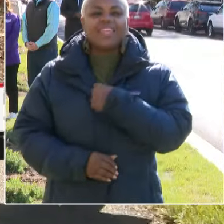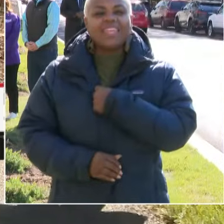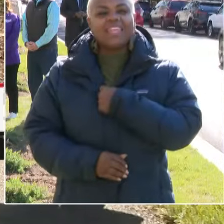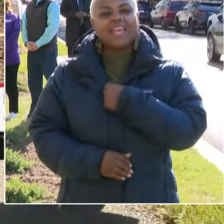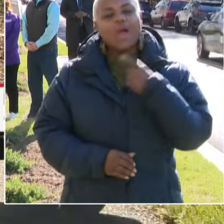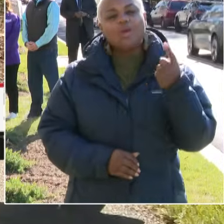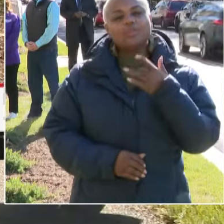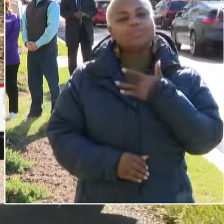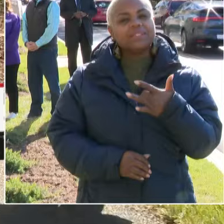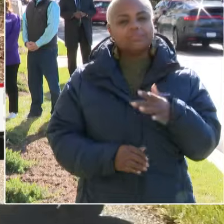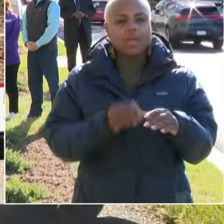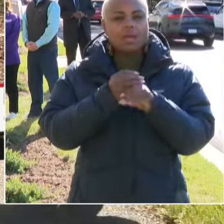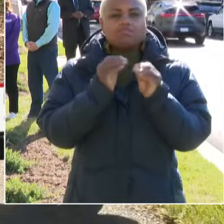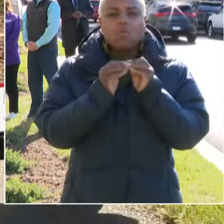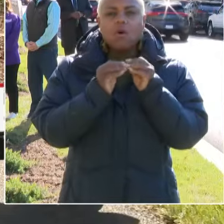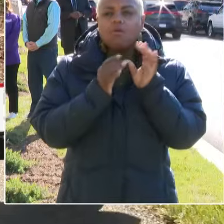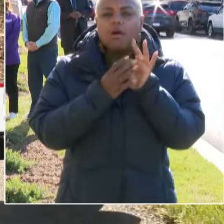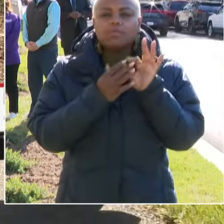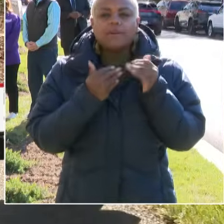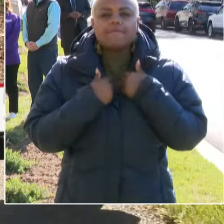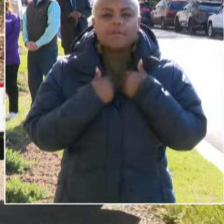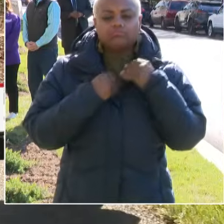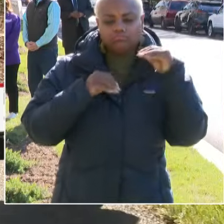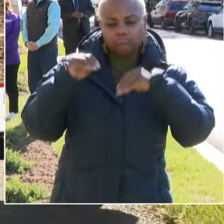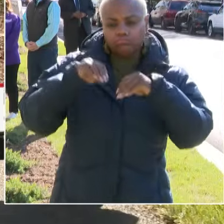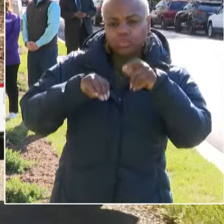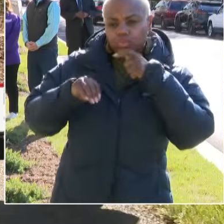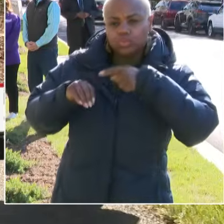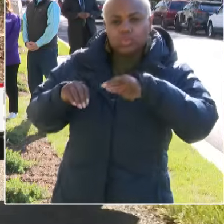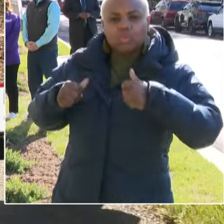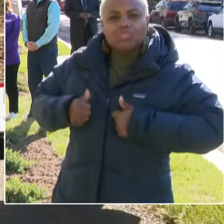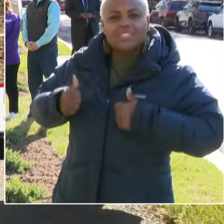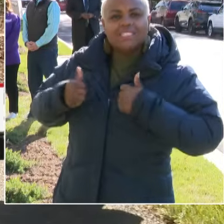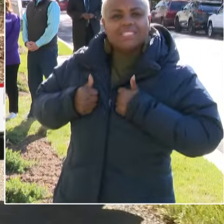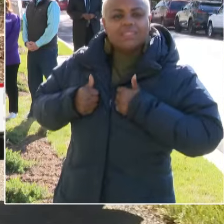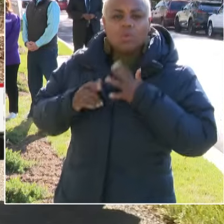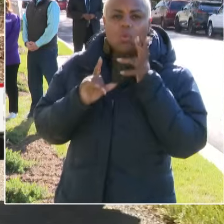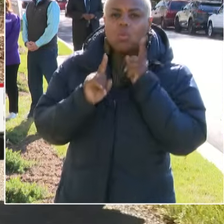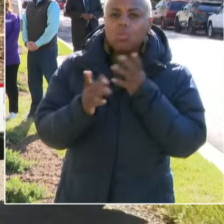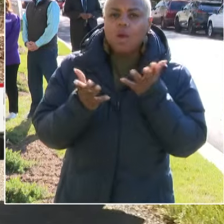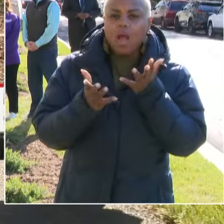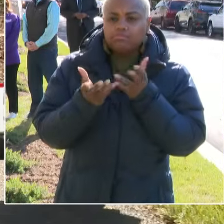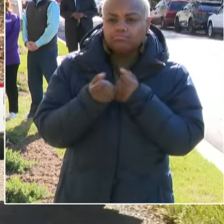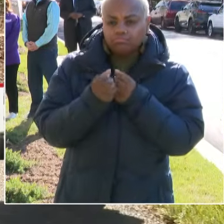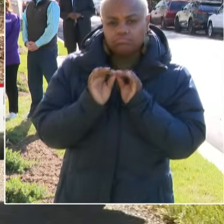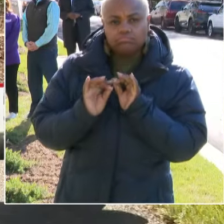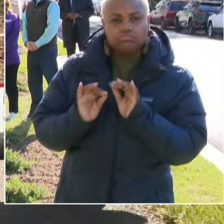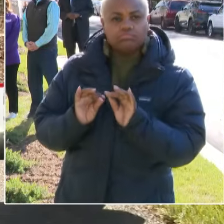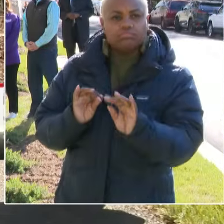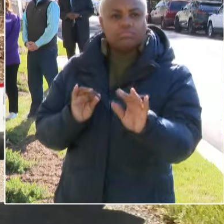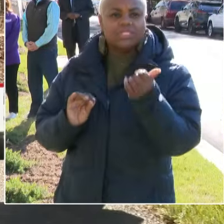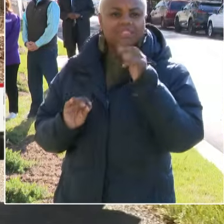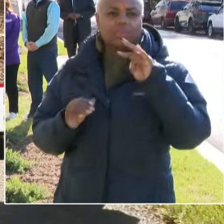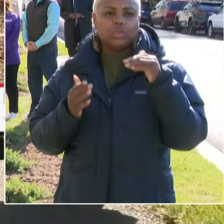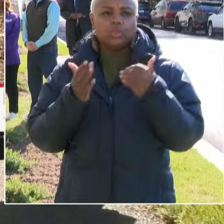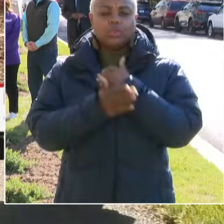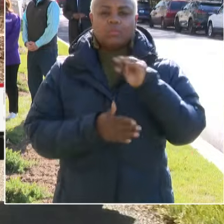all residents. With the mayor's latest budget, we're on track to add more than 17 miles of new trails over the next 6 years.